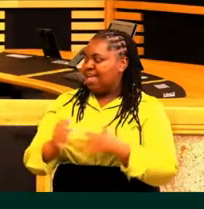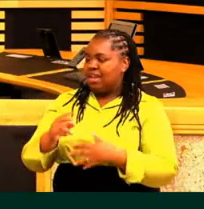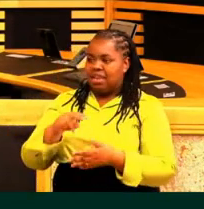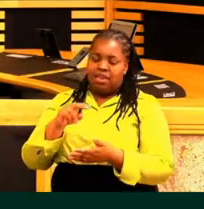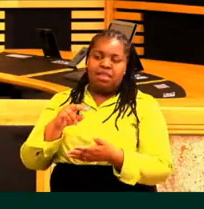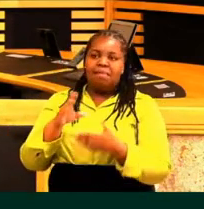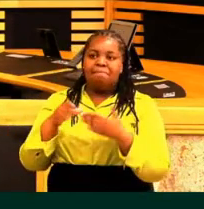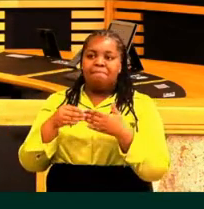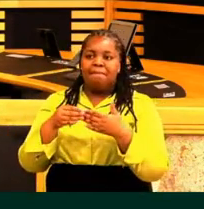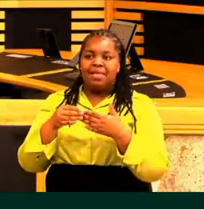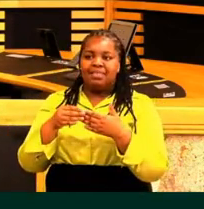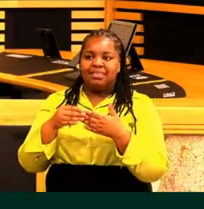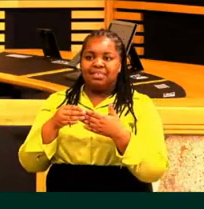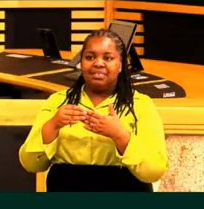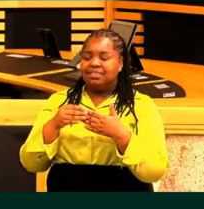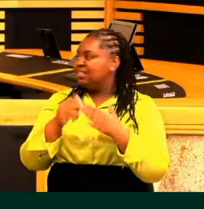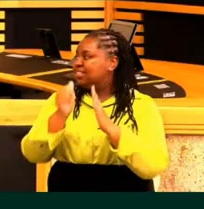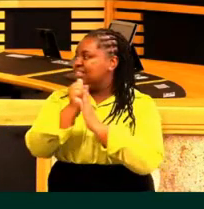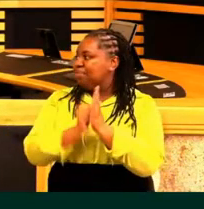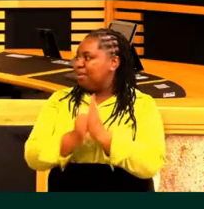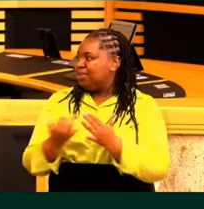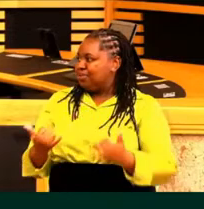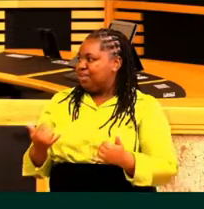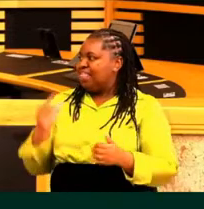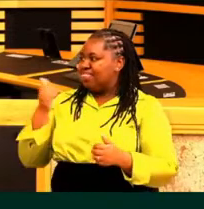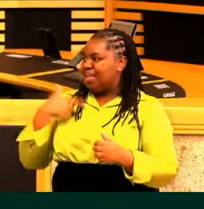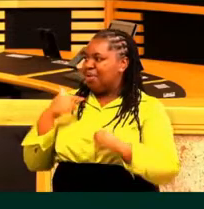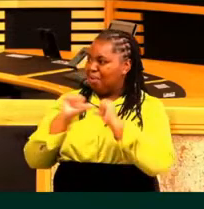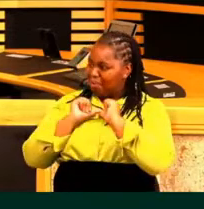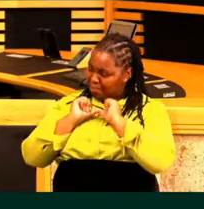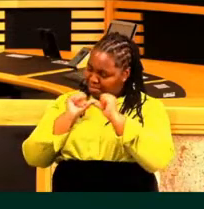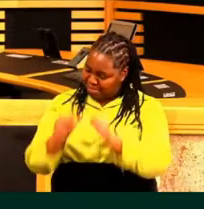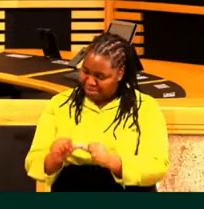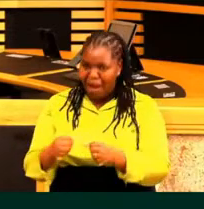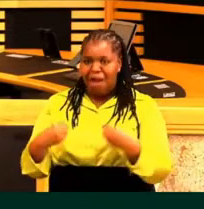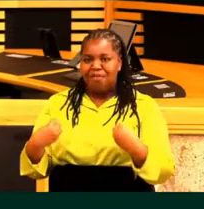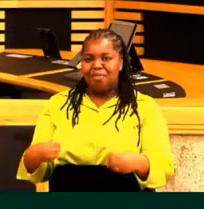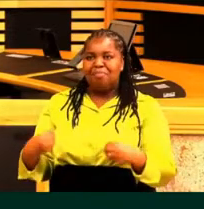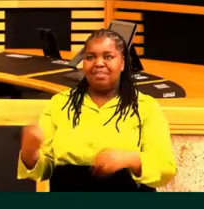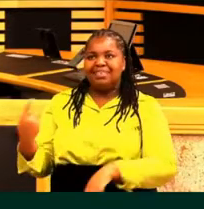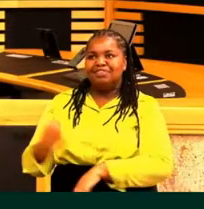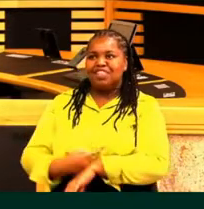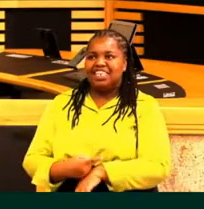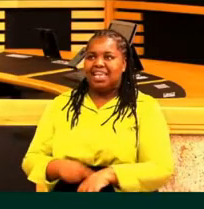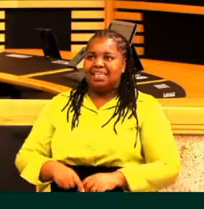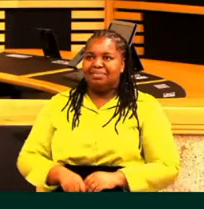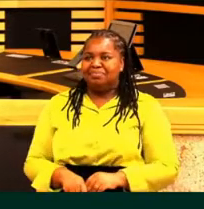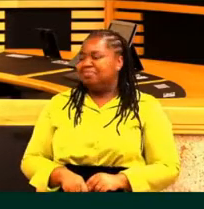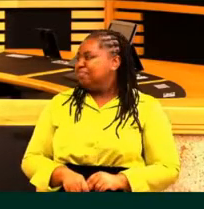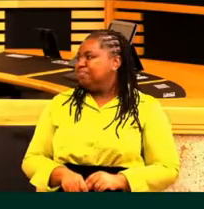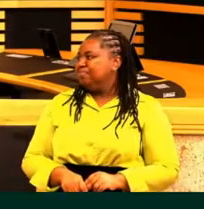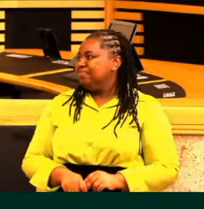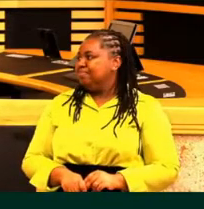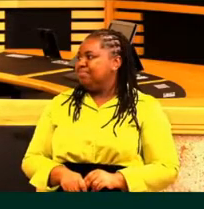statements today will therefore proceed with the business for the day